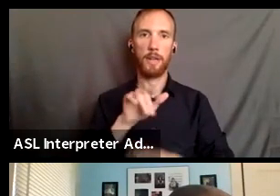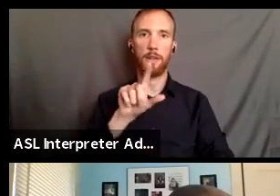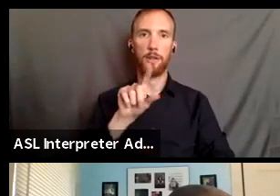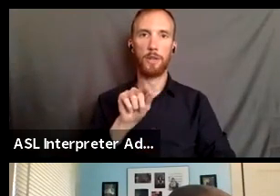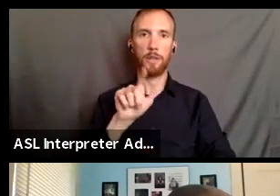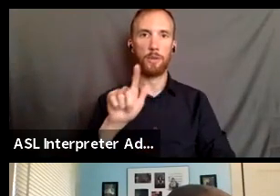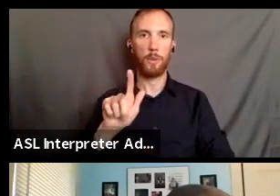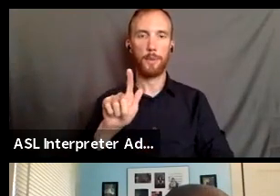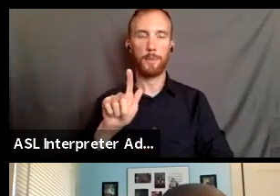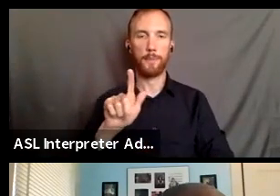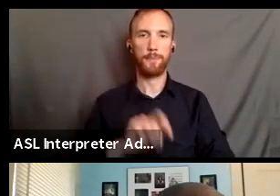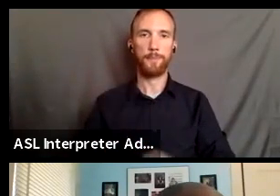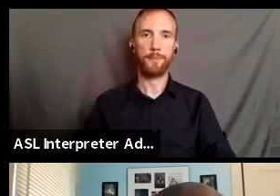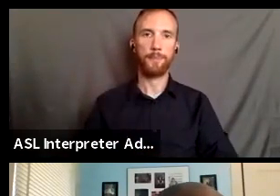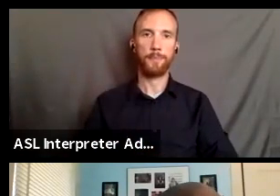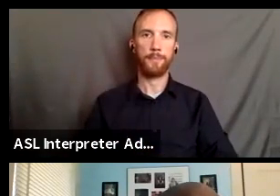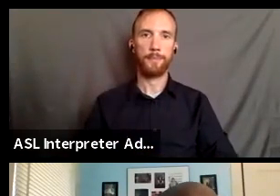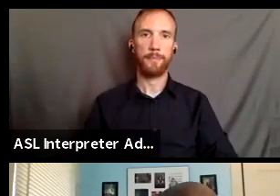2021.